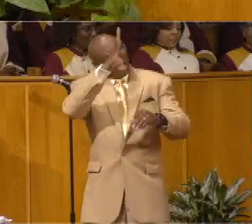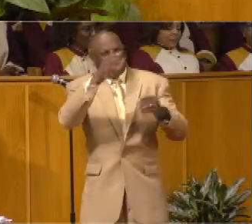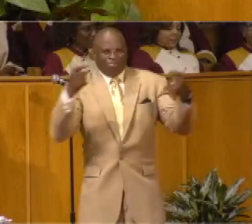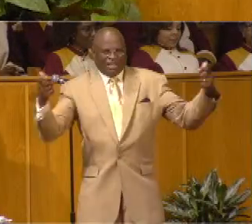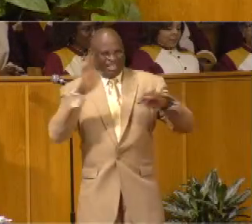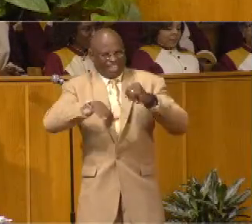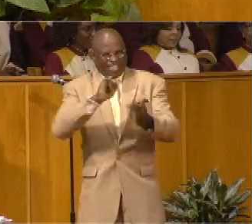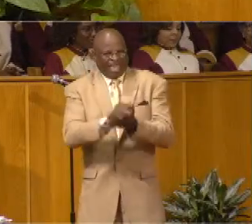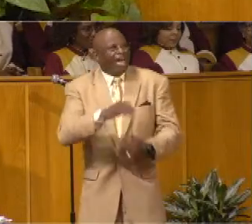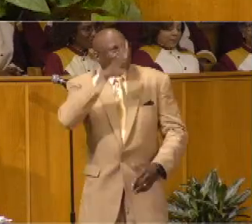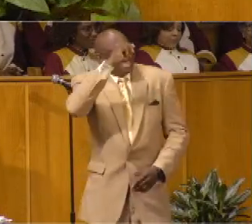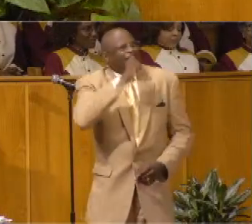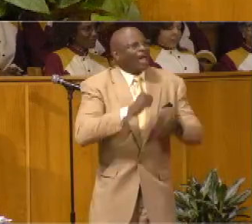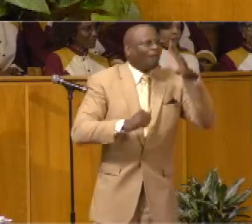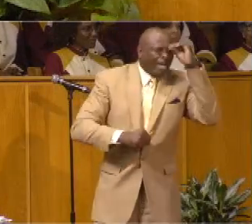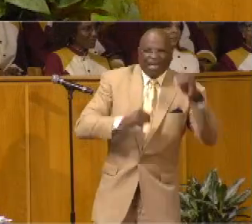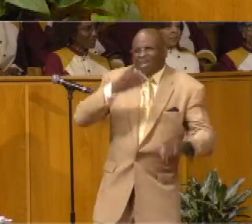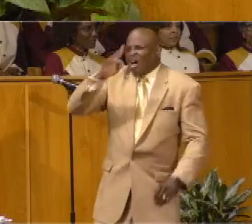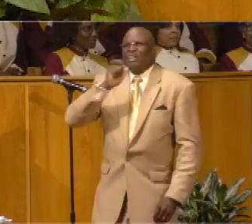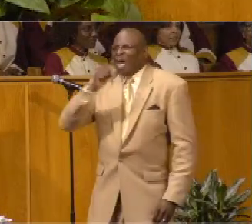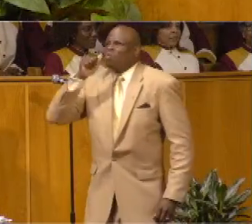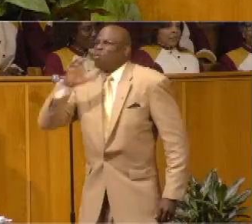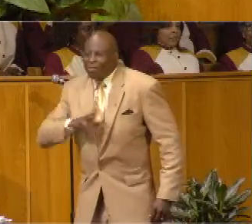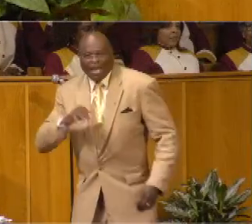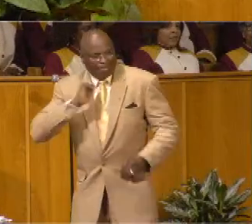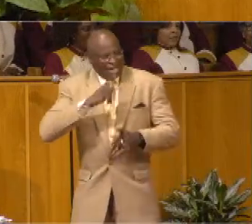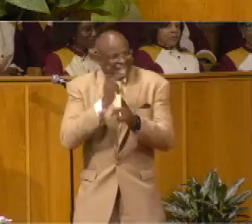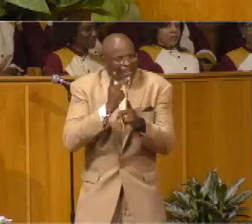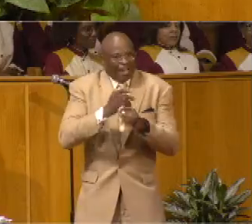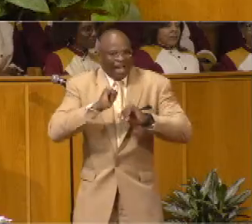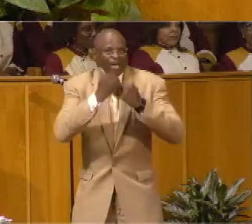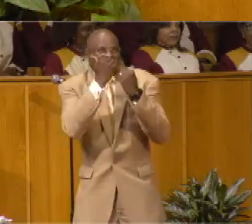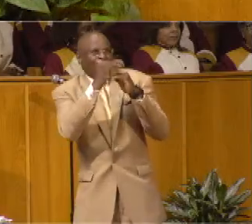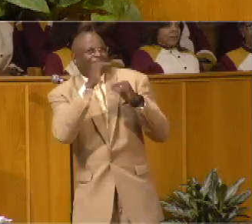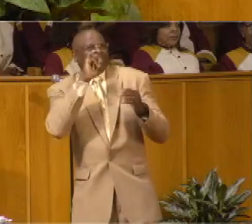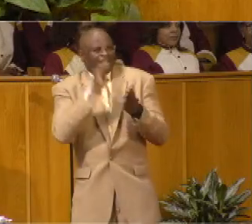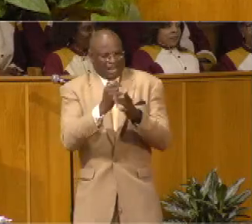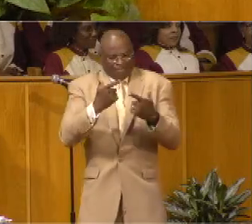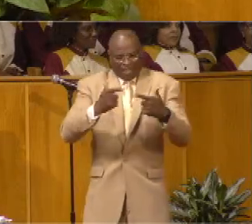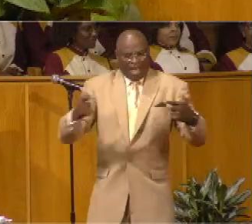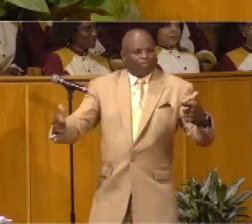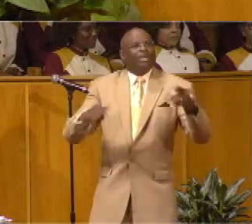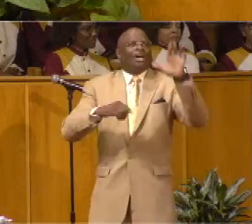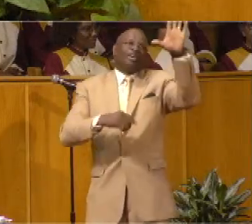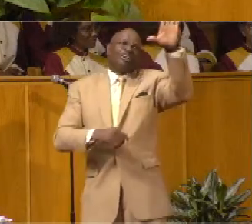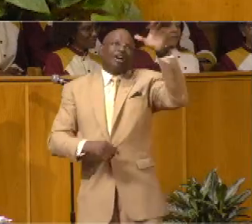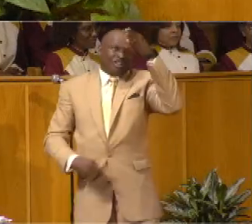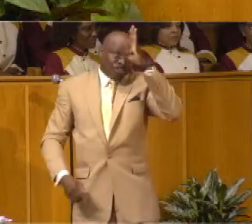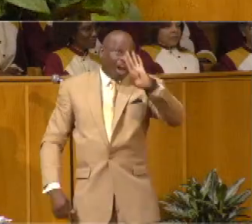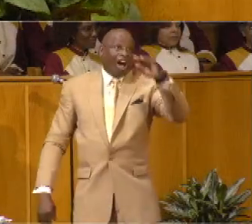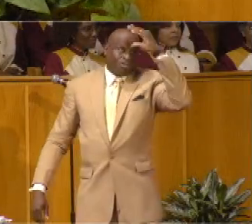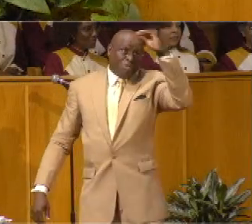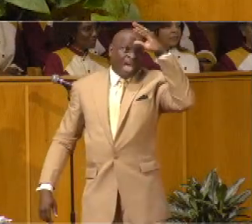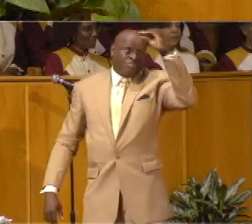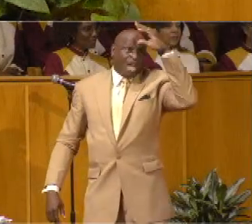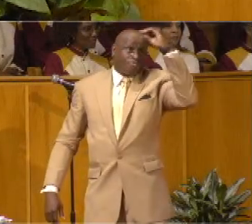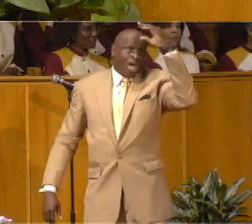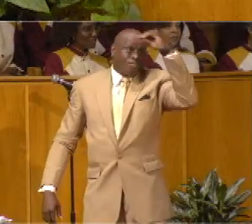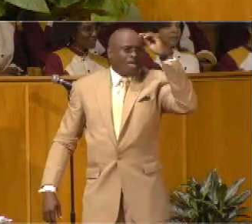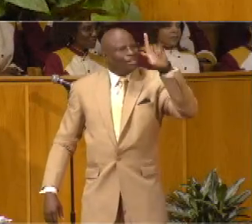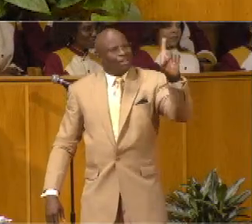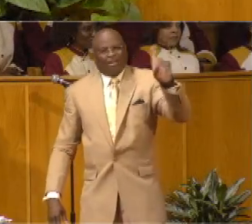man. God is not woman. And we've got to be careful of limiting language to God, to male-dominant language